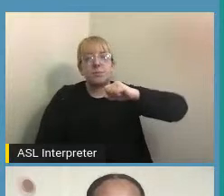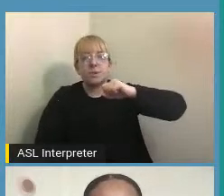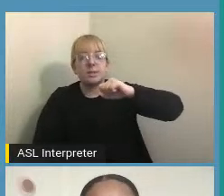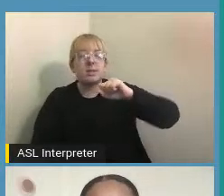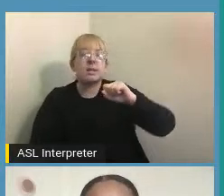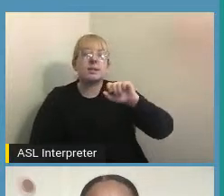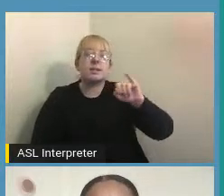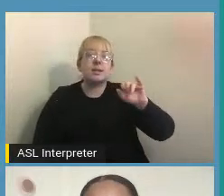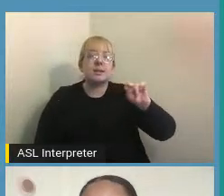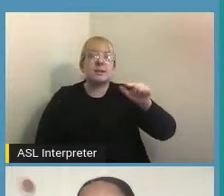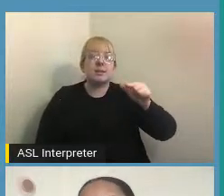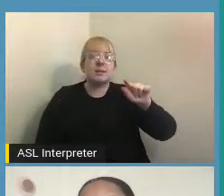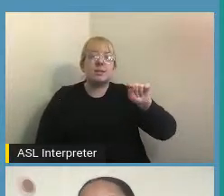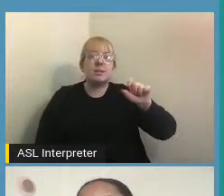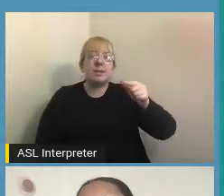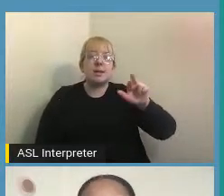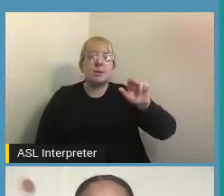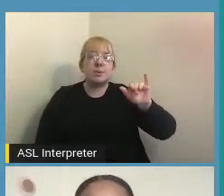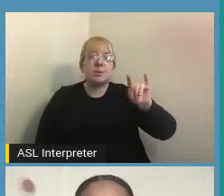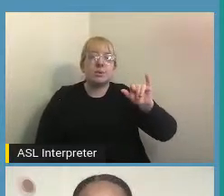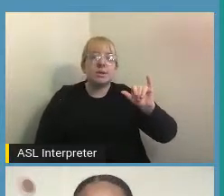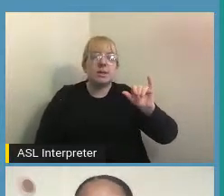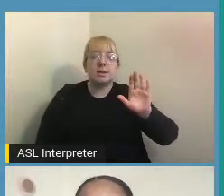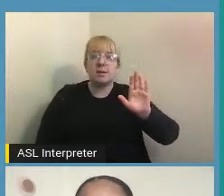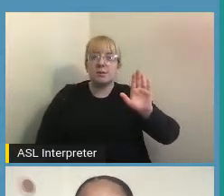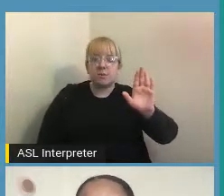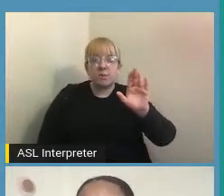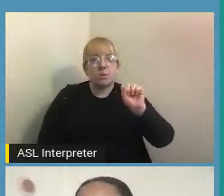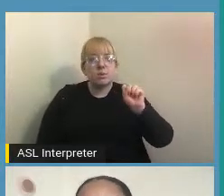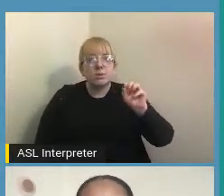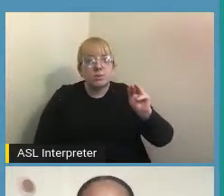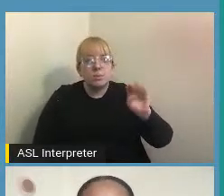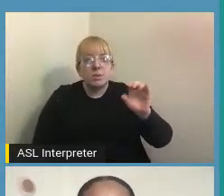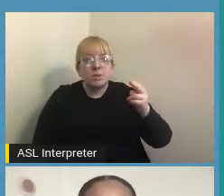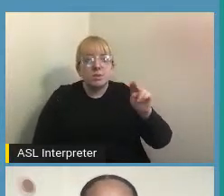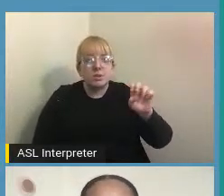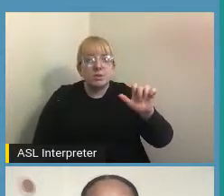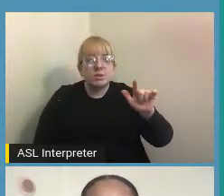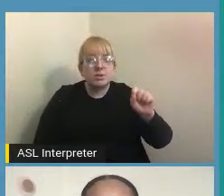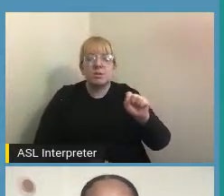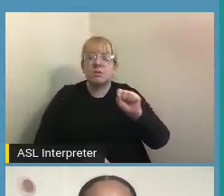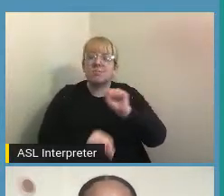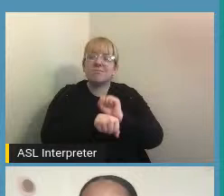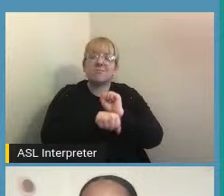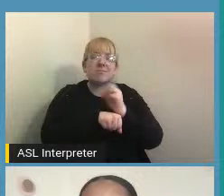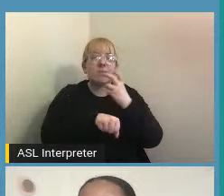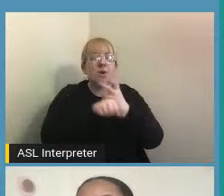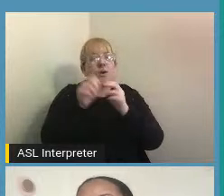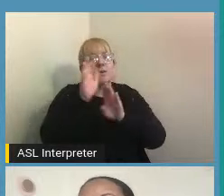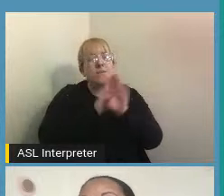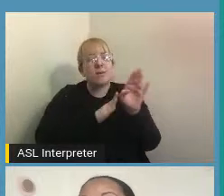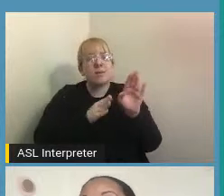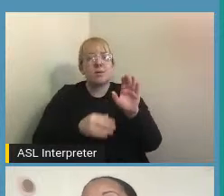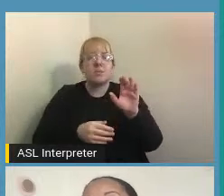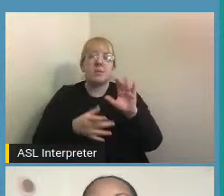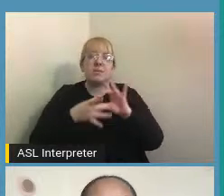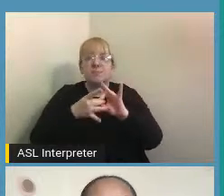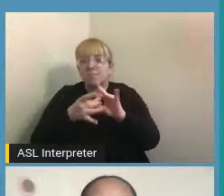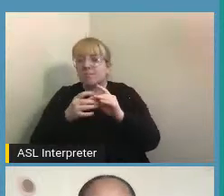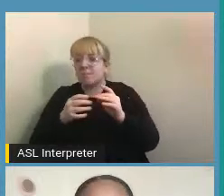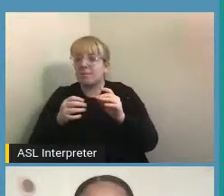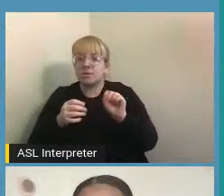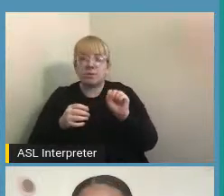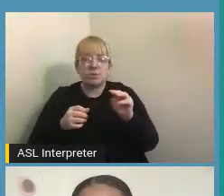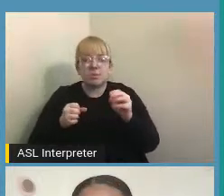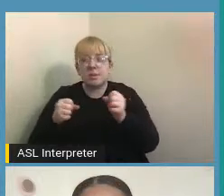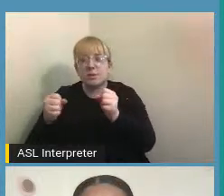your social media channels. You have worked so hard to develop a strategy, a brand voice, these guidelines, create a